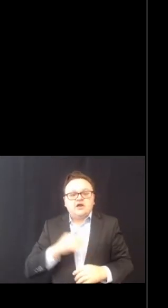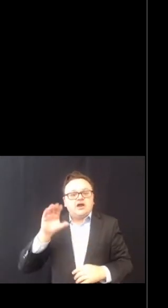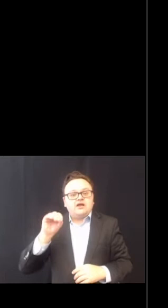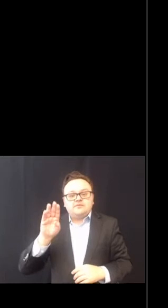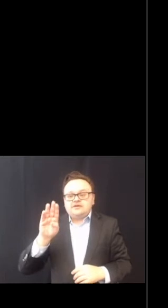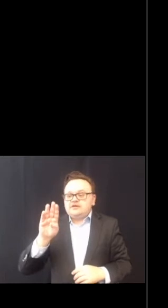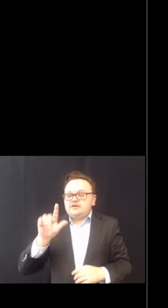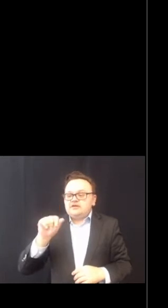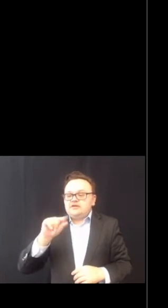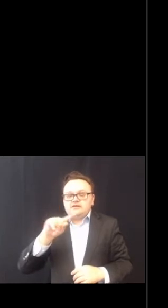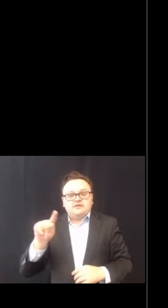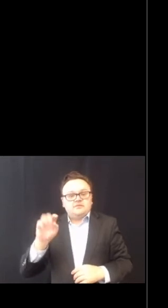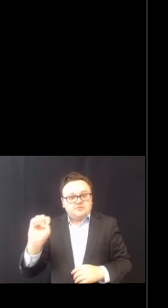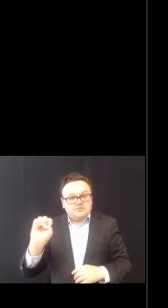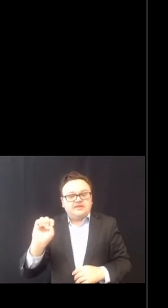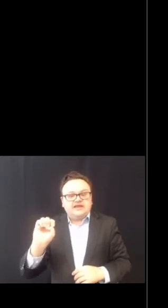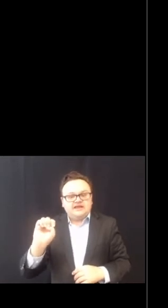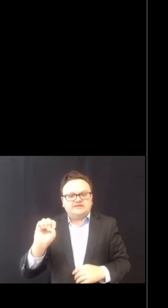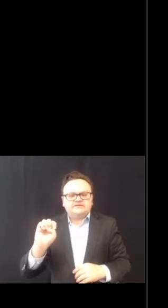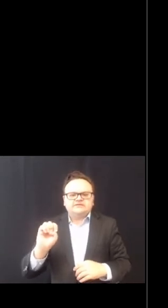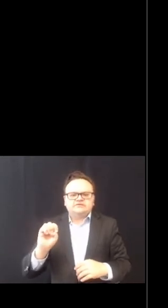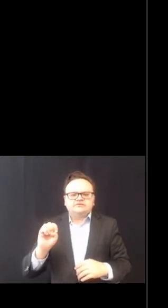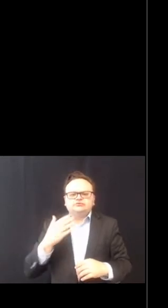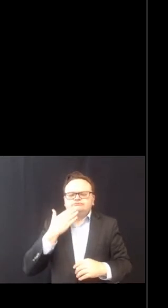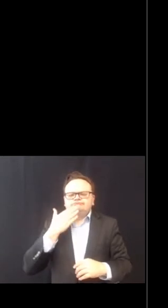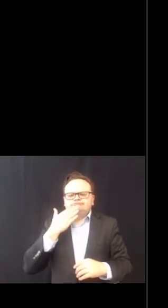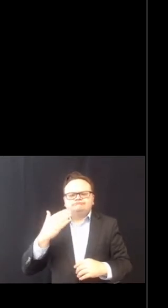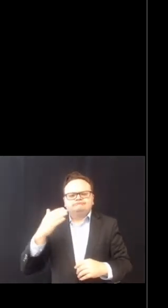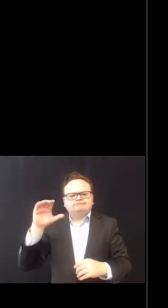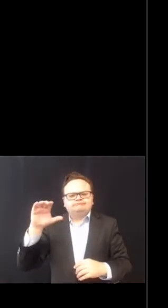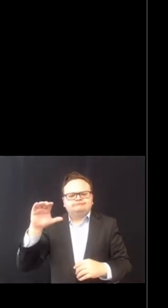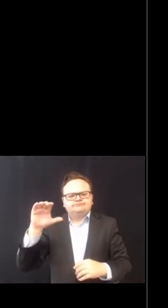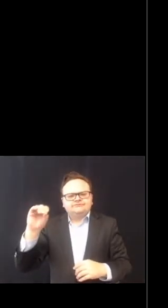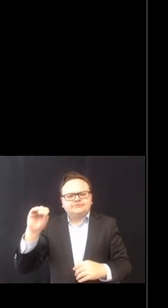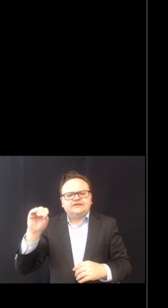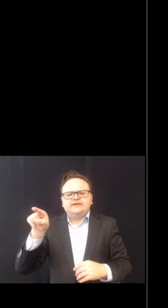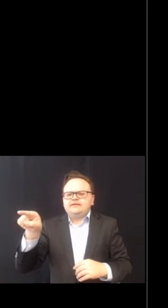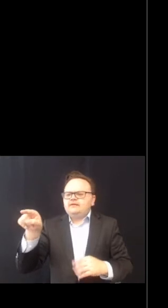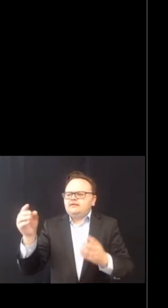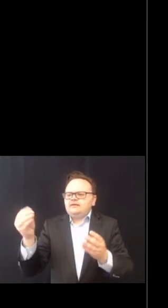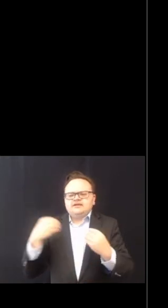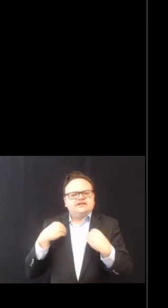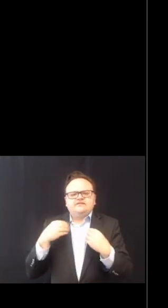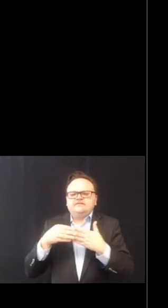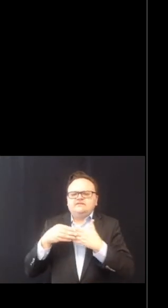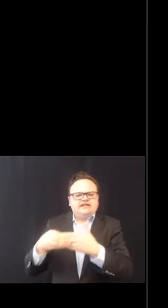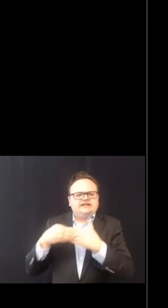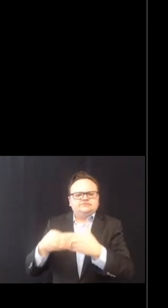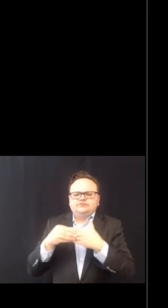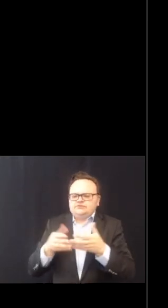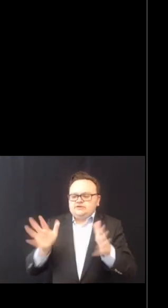as organizations and companies go. They've given a lot of free range on my end as the